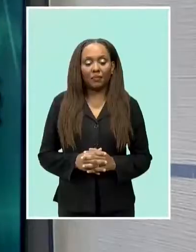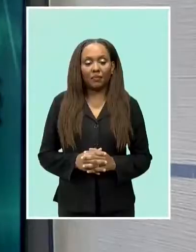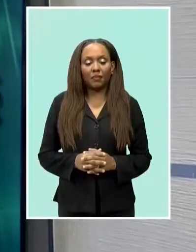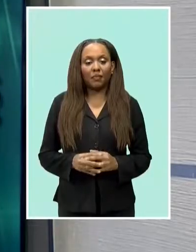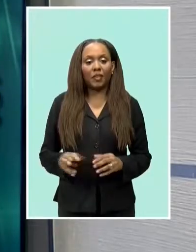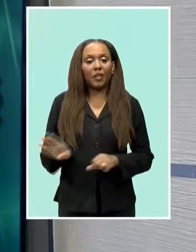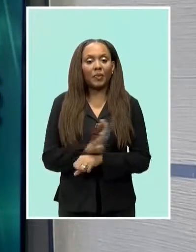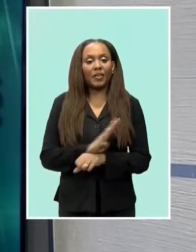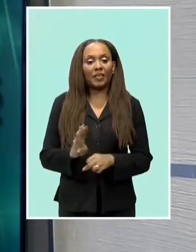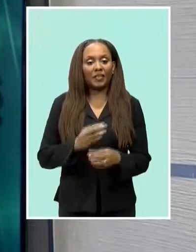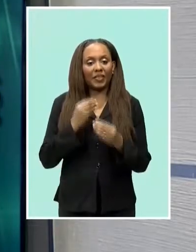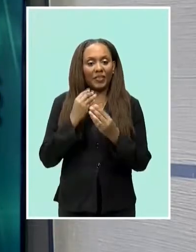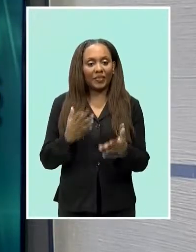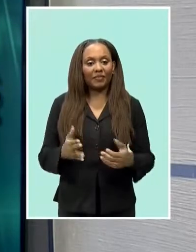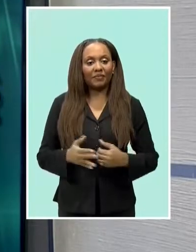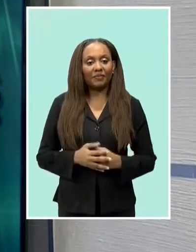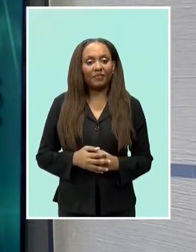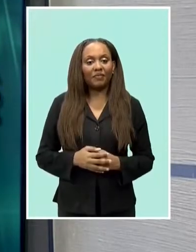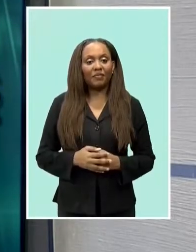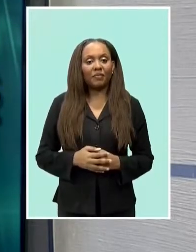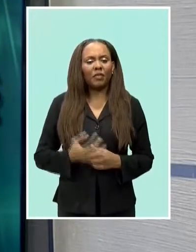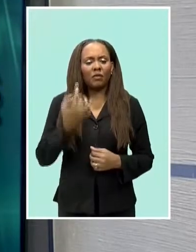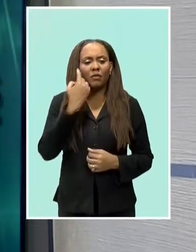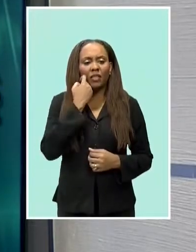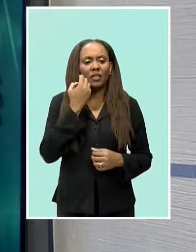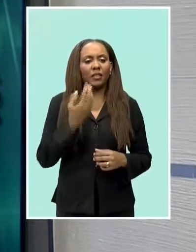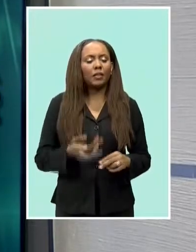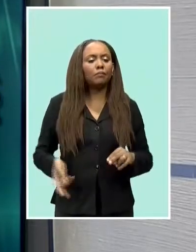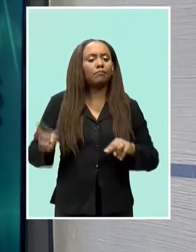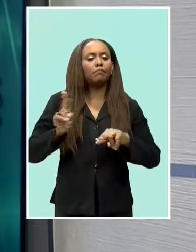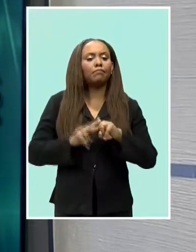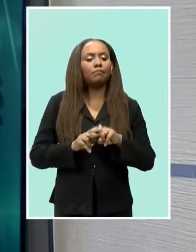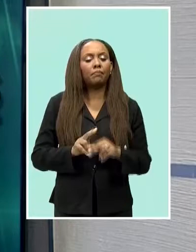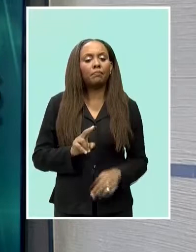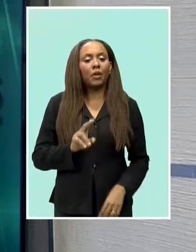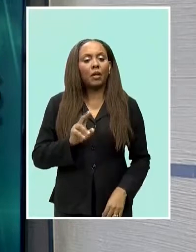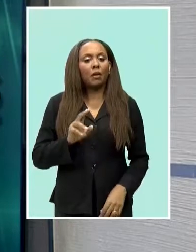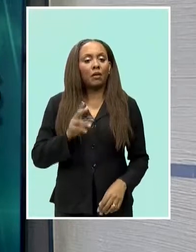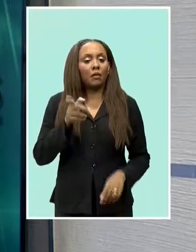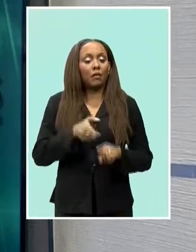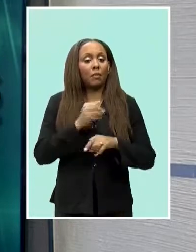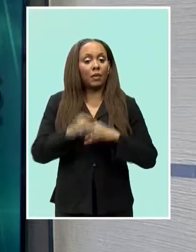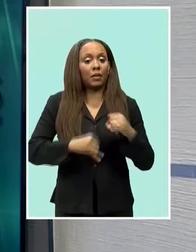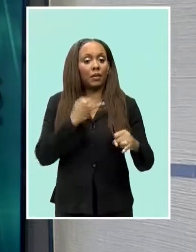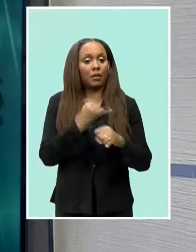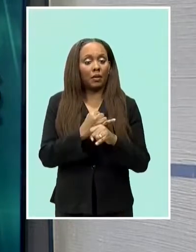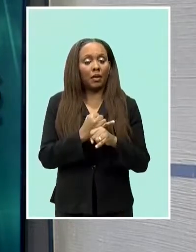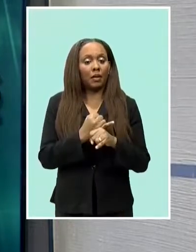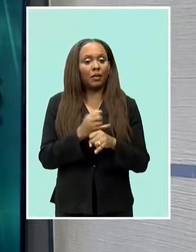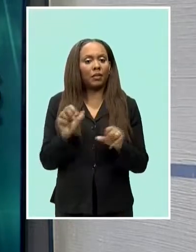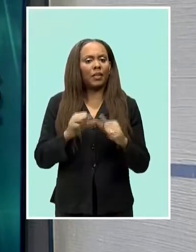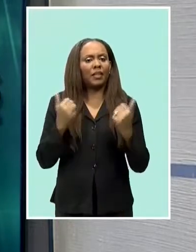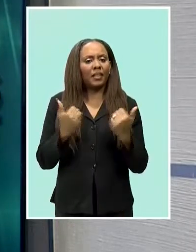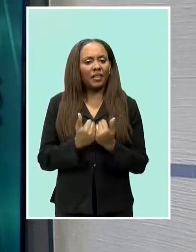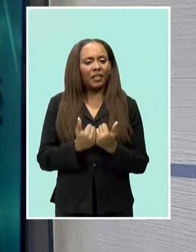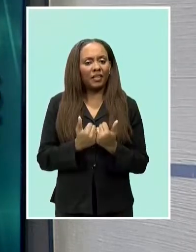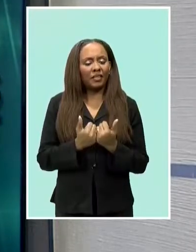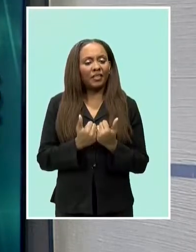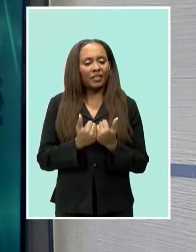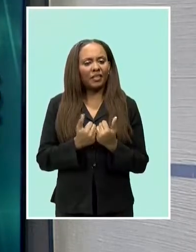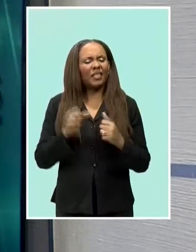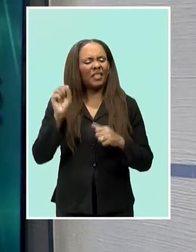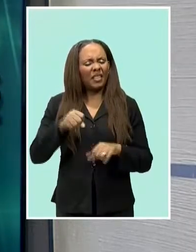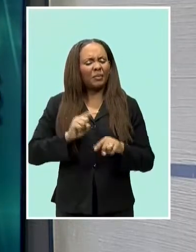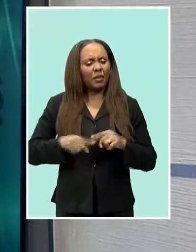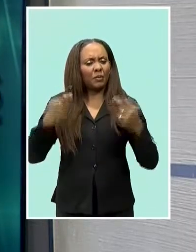In the face of recent upgrades from international rating agencies, Prime Minister Mia Motley says the government will not rest until the island